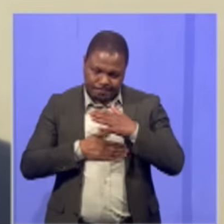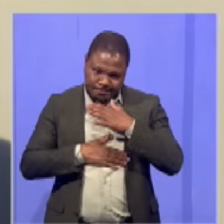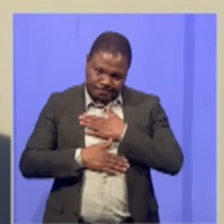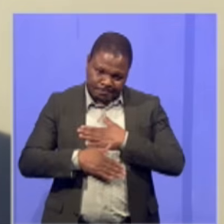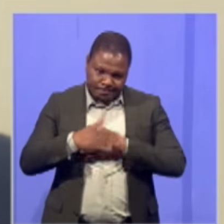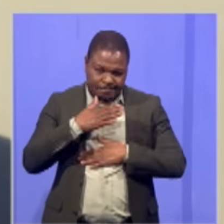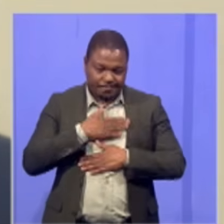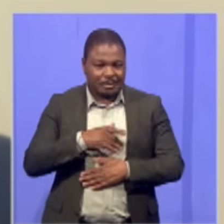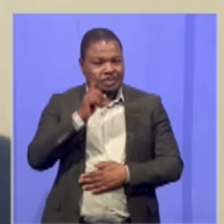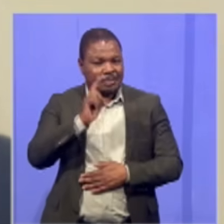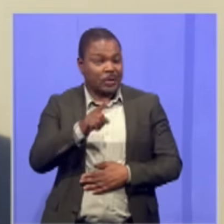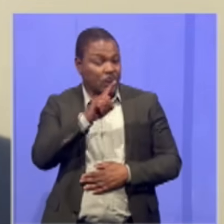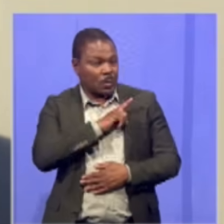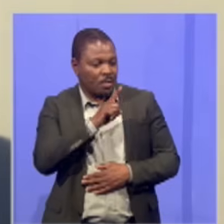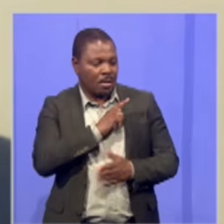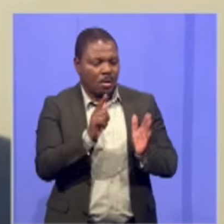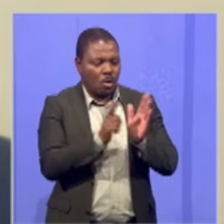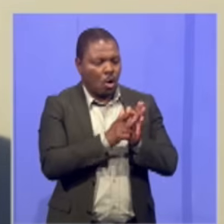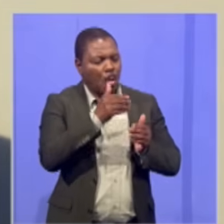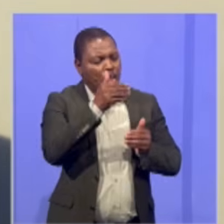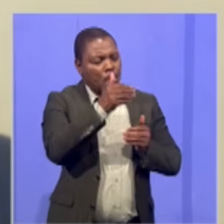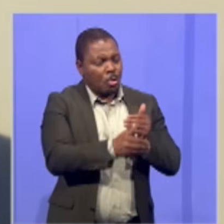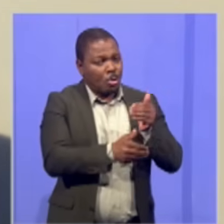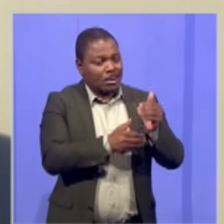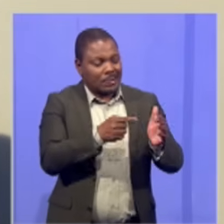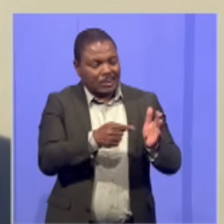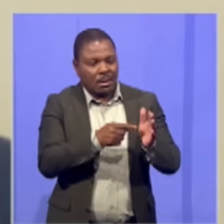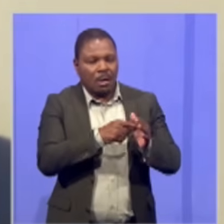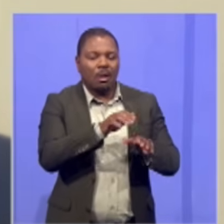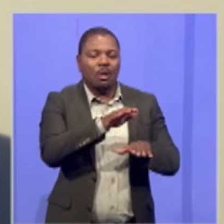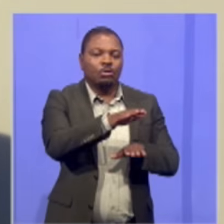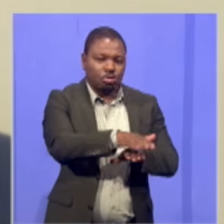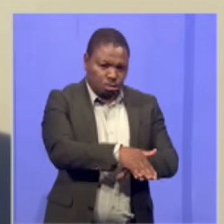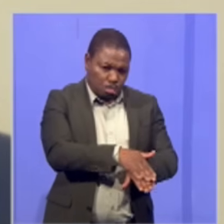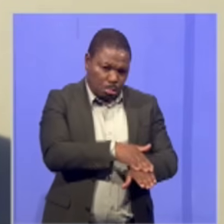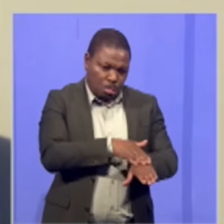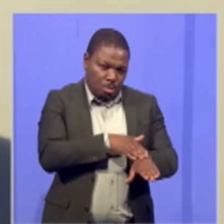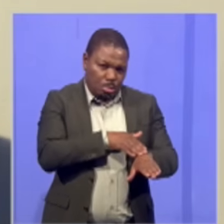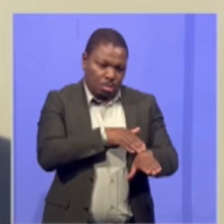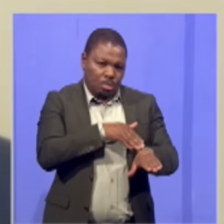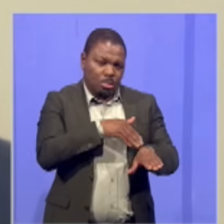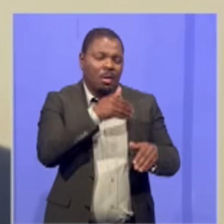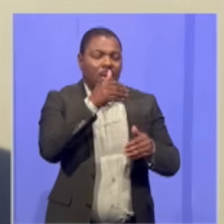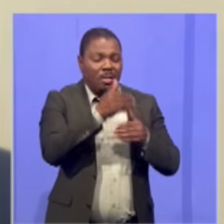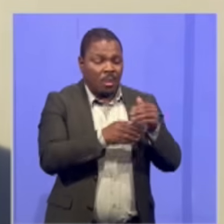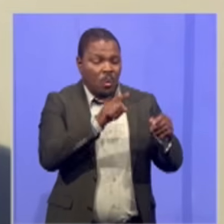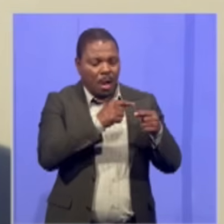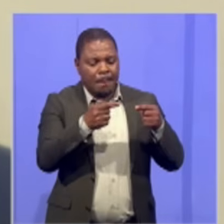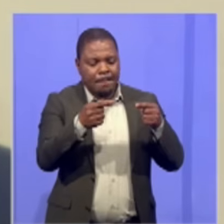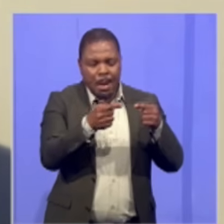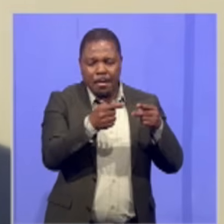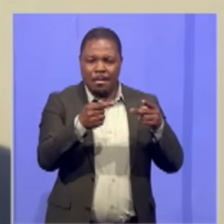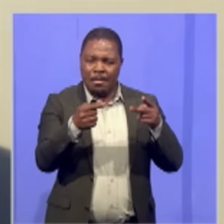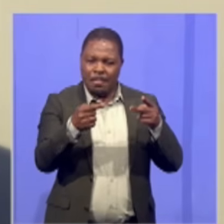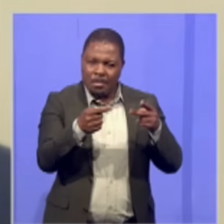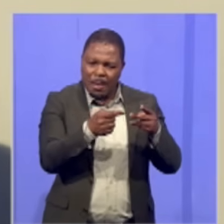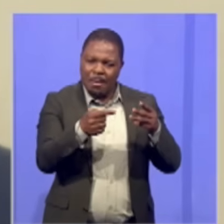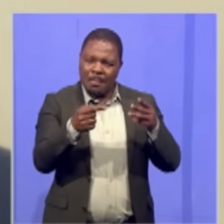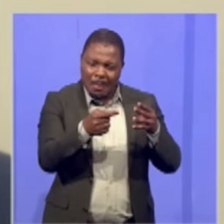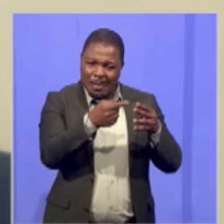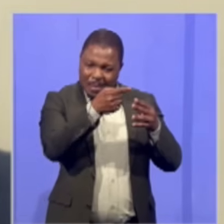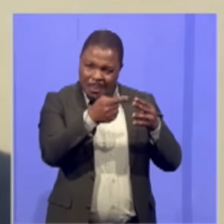hoba tsamaiso ya toka ntse ina le monyebe kae tsamaiso ya toka ina le dintlha tse